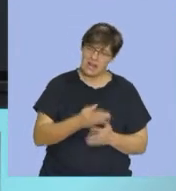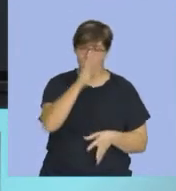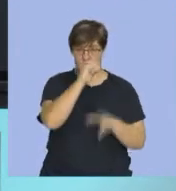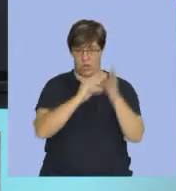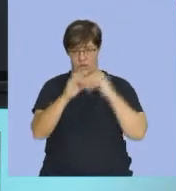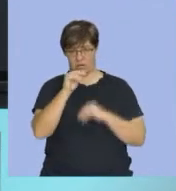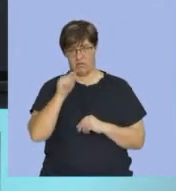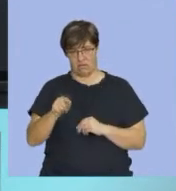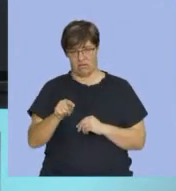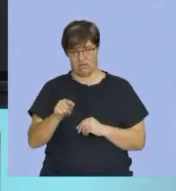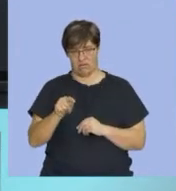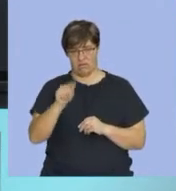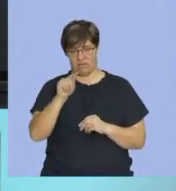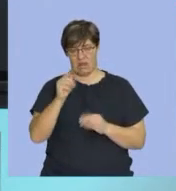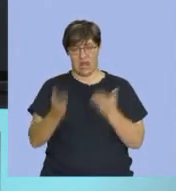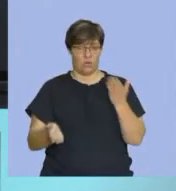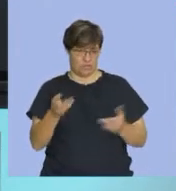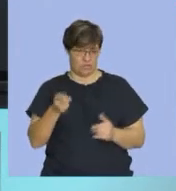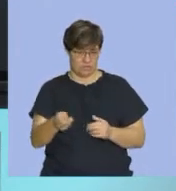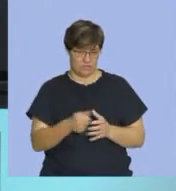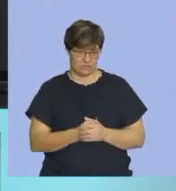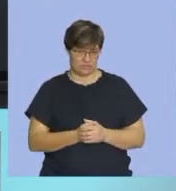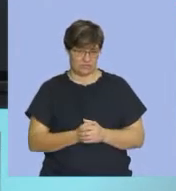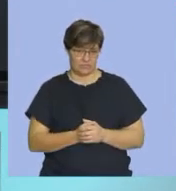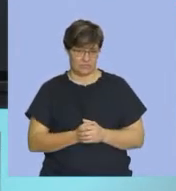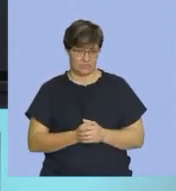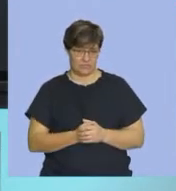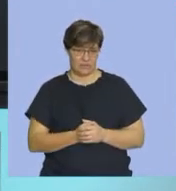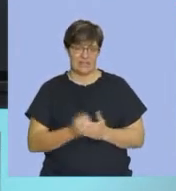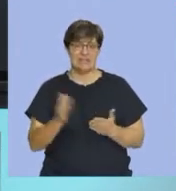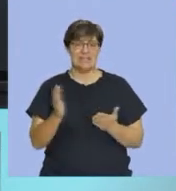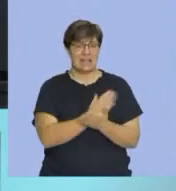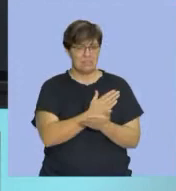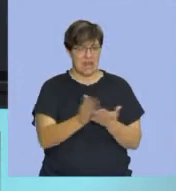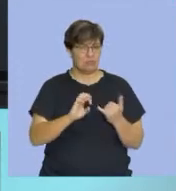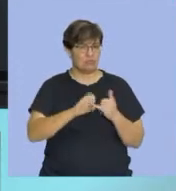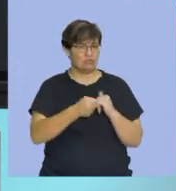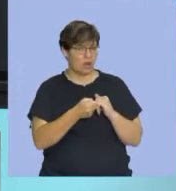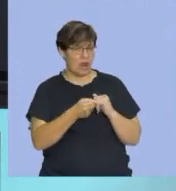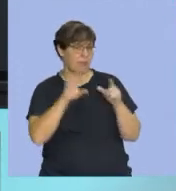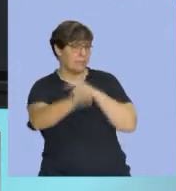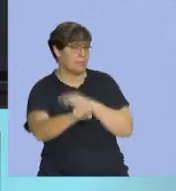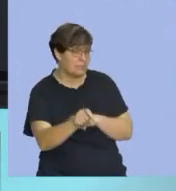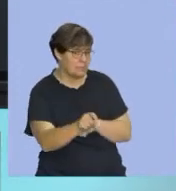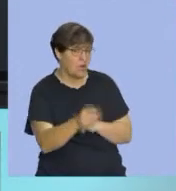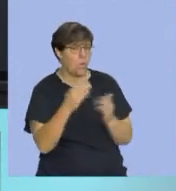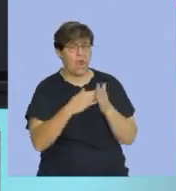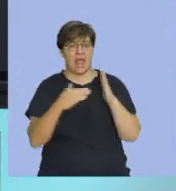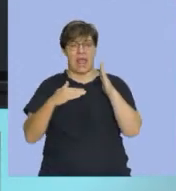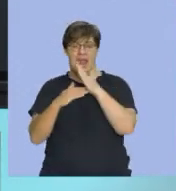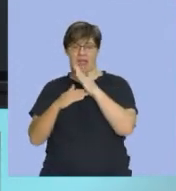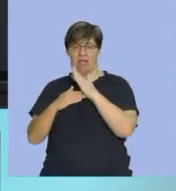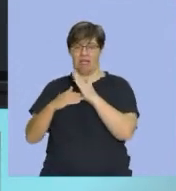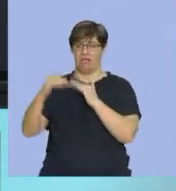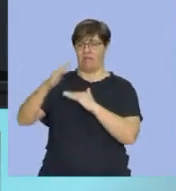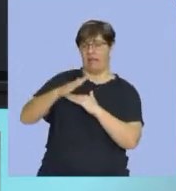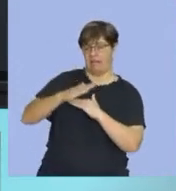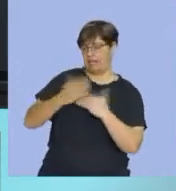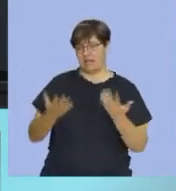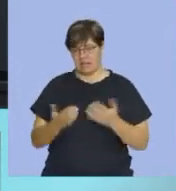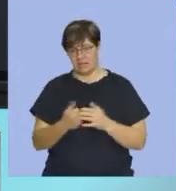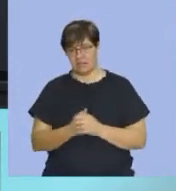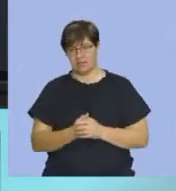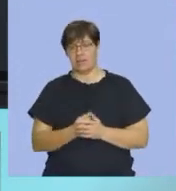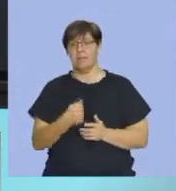can learn this equation. But sometimes they try and trick you with where they put the angle.